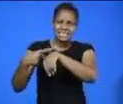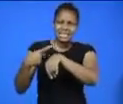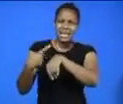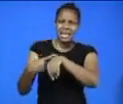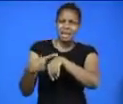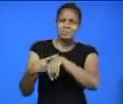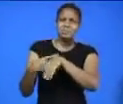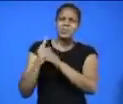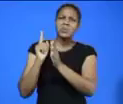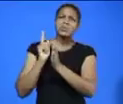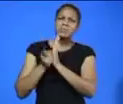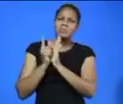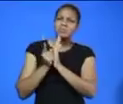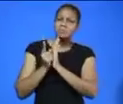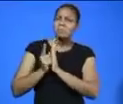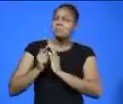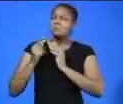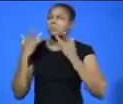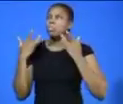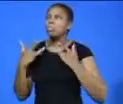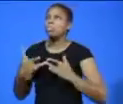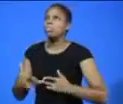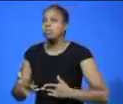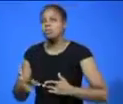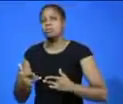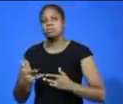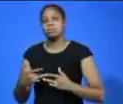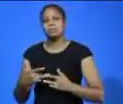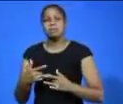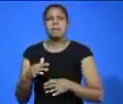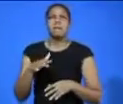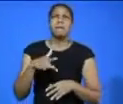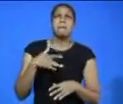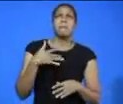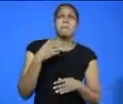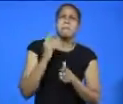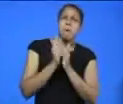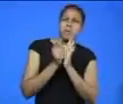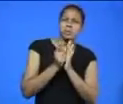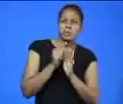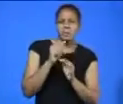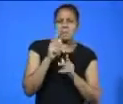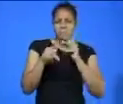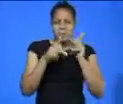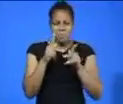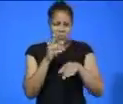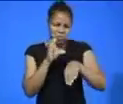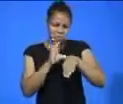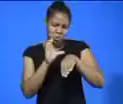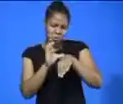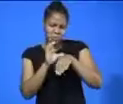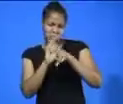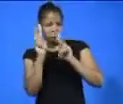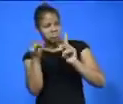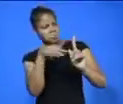discouragement. You may even have moments when the folk in the church that you look up to may let